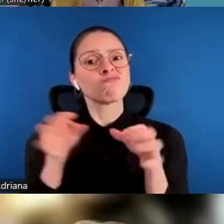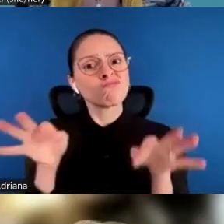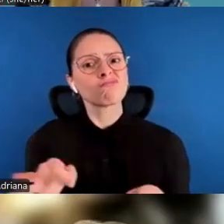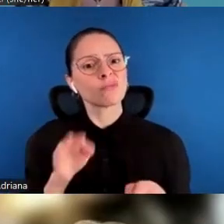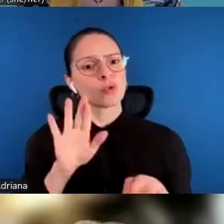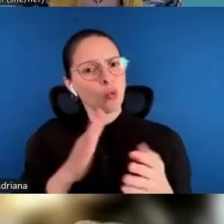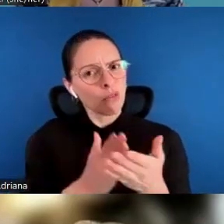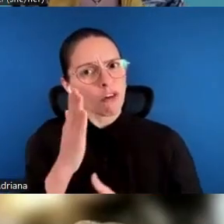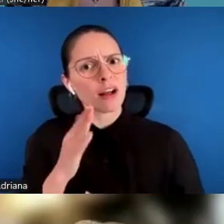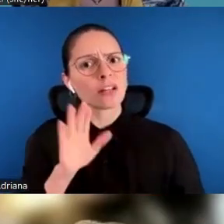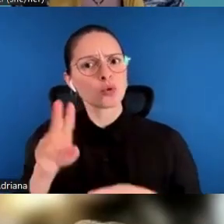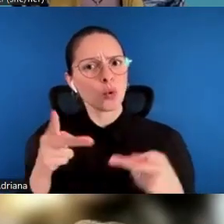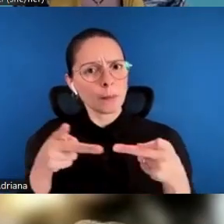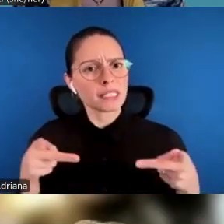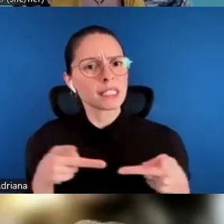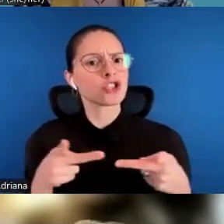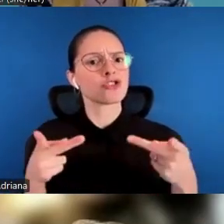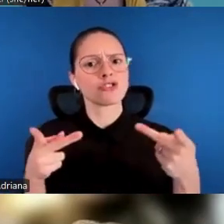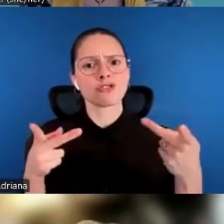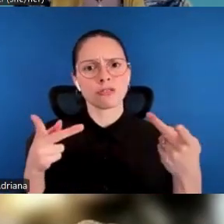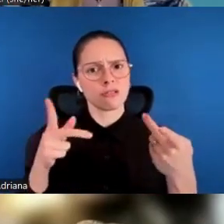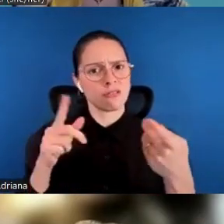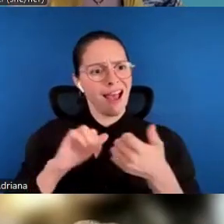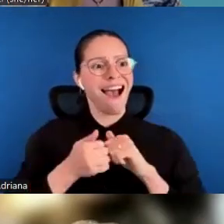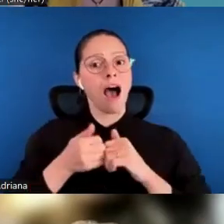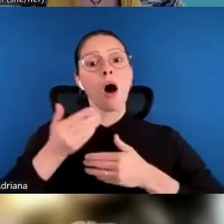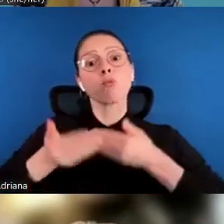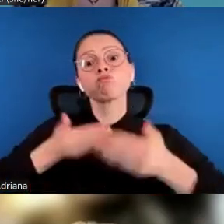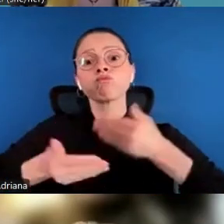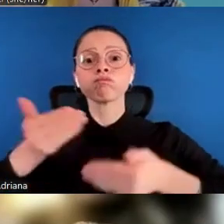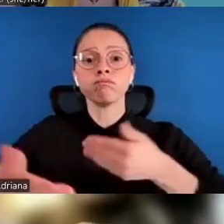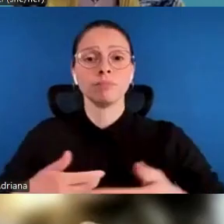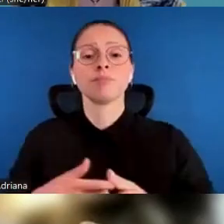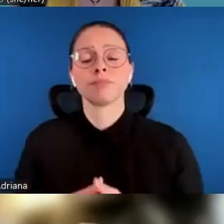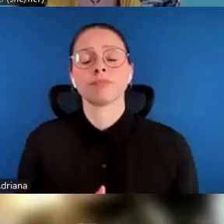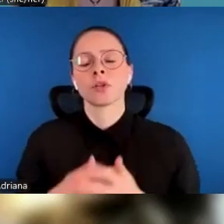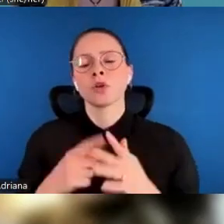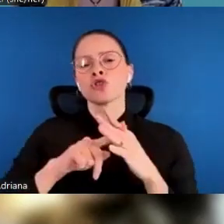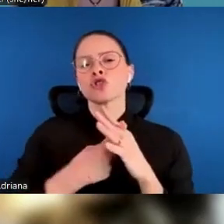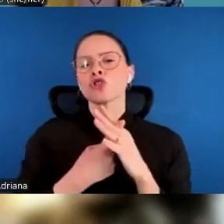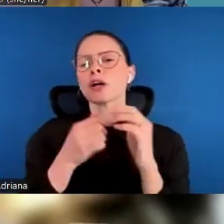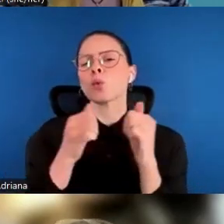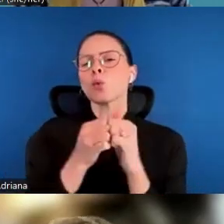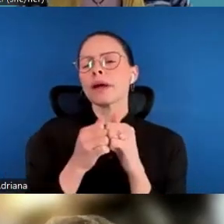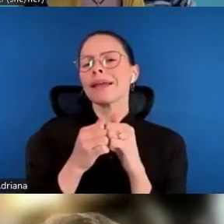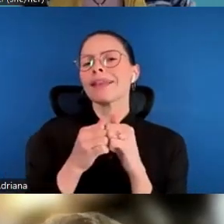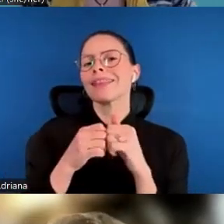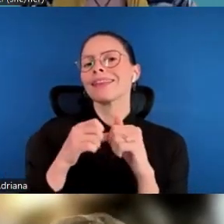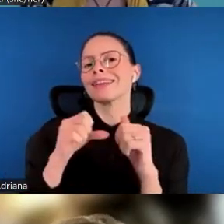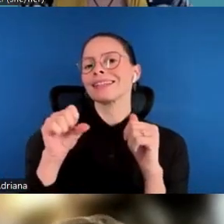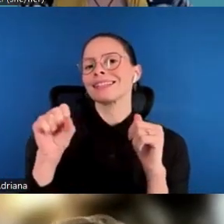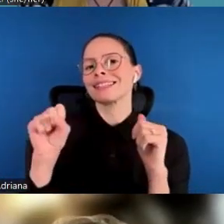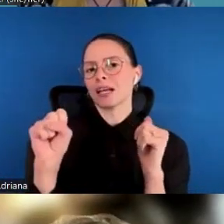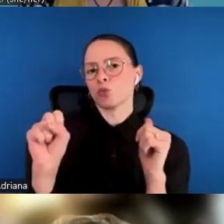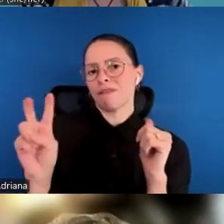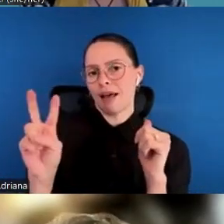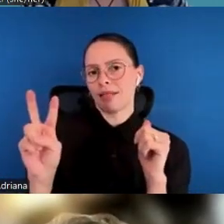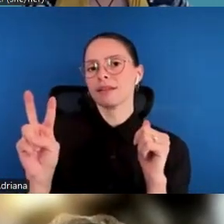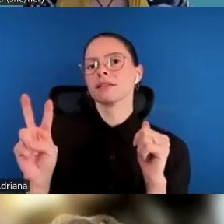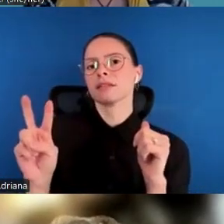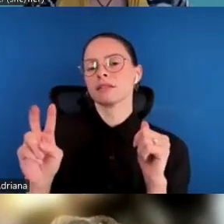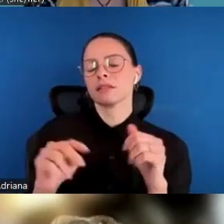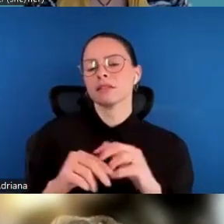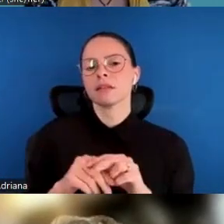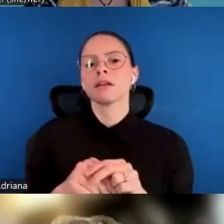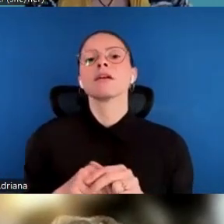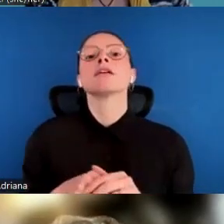what is your position in all of this, and what would you like to do? And it started out with just sexual violence victims, but it has evolved. In